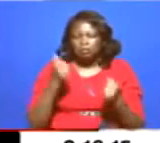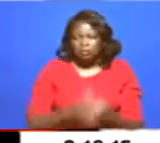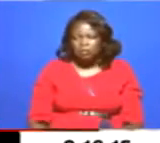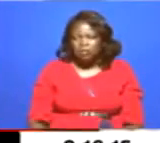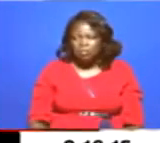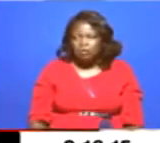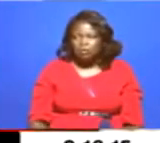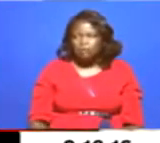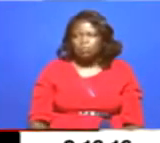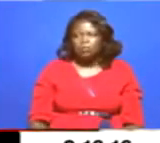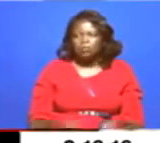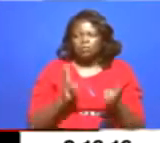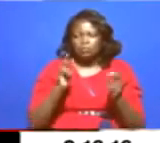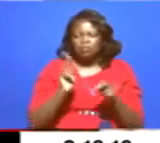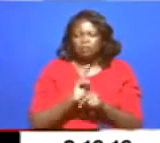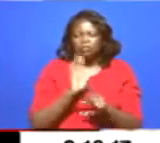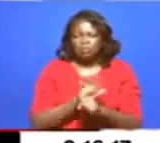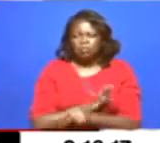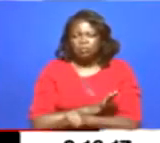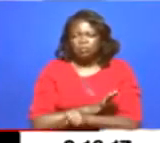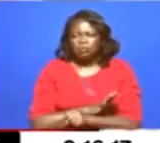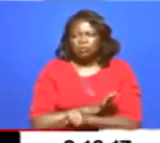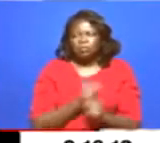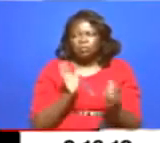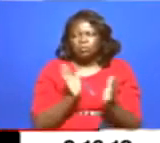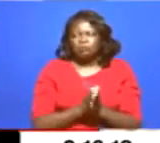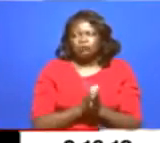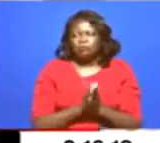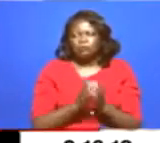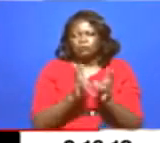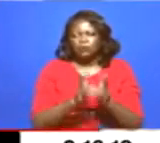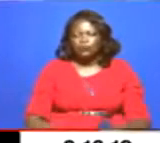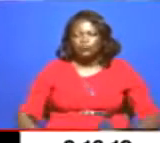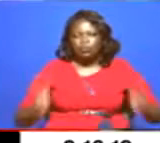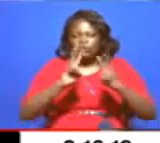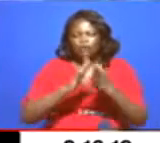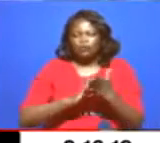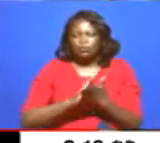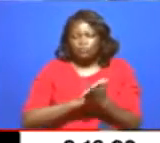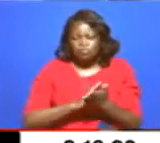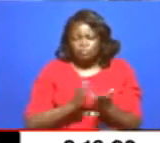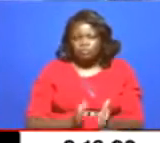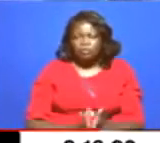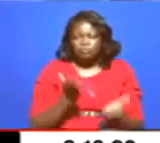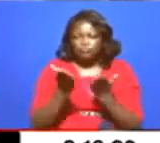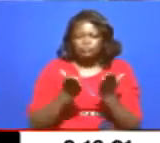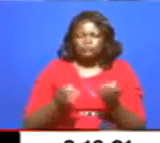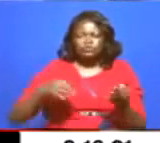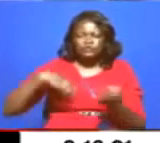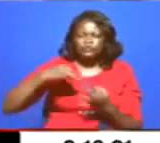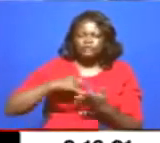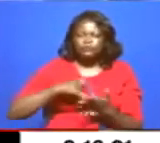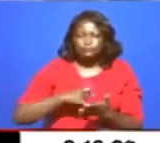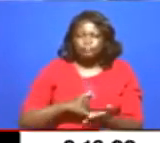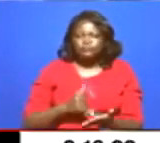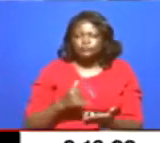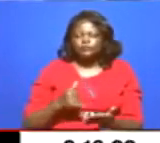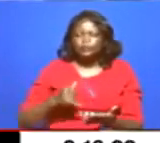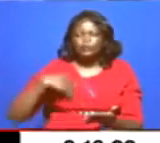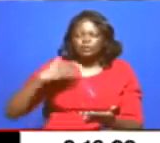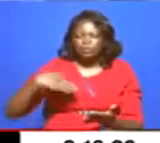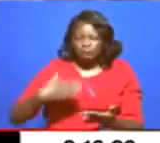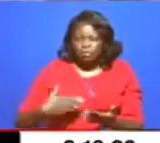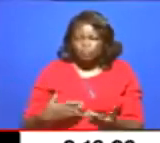Very useful and value-based public service. The fellowship includes year-round